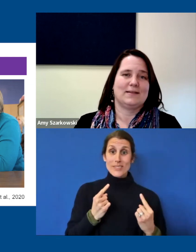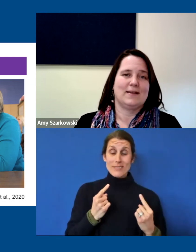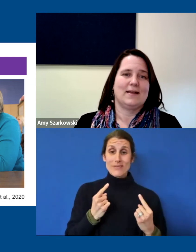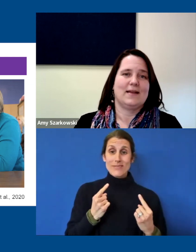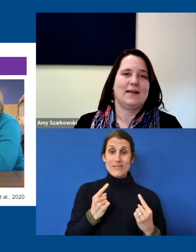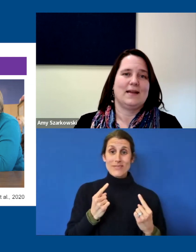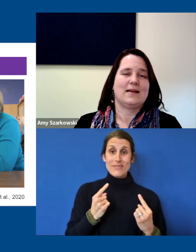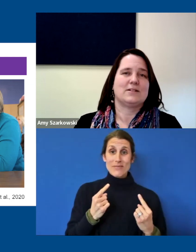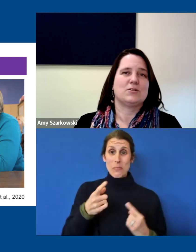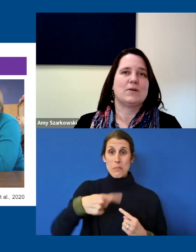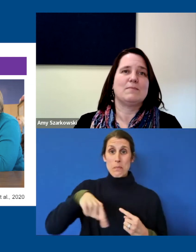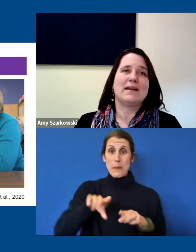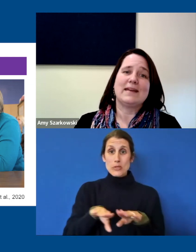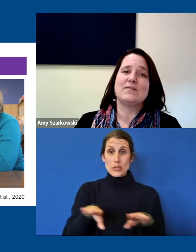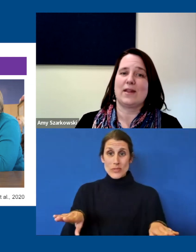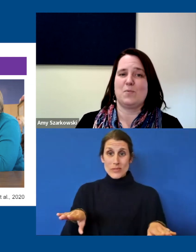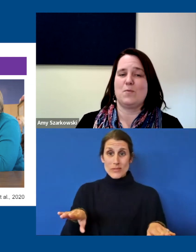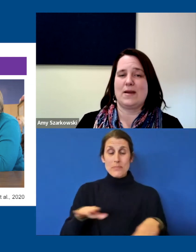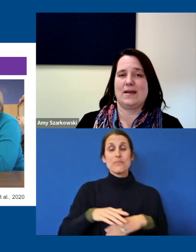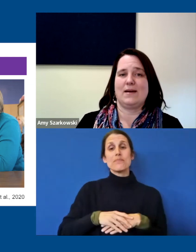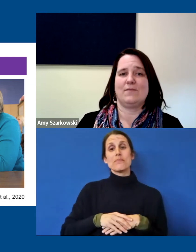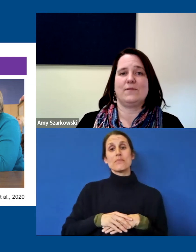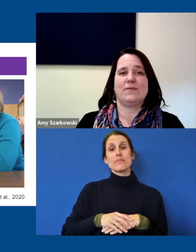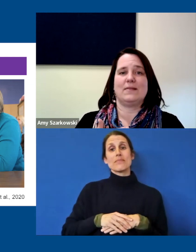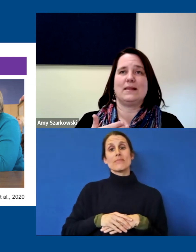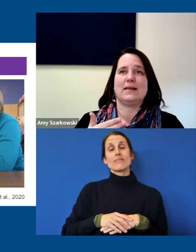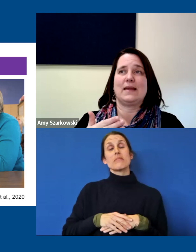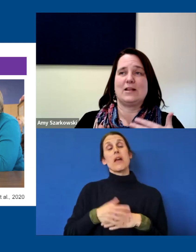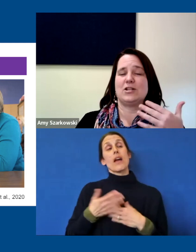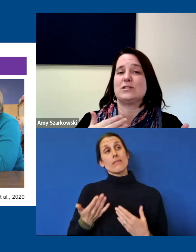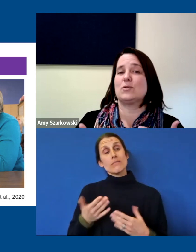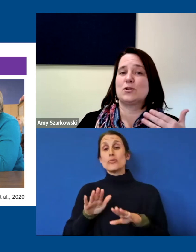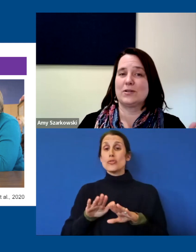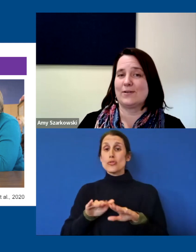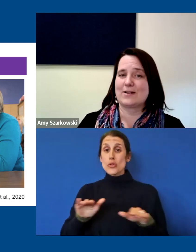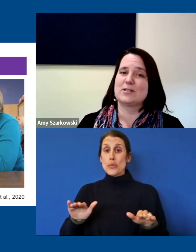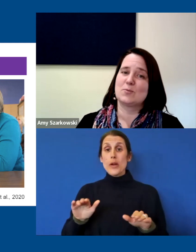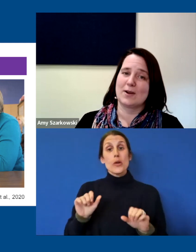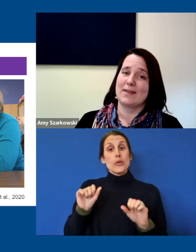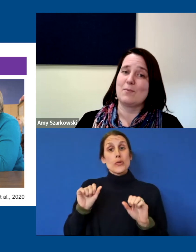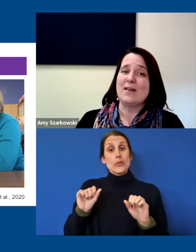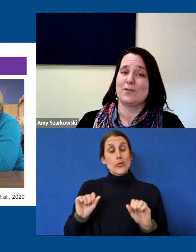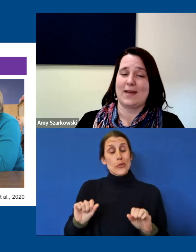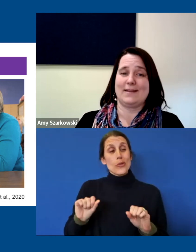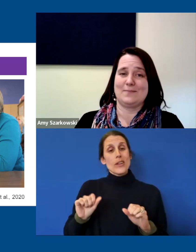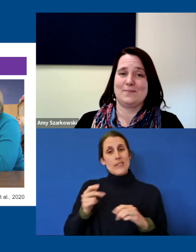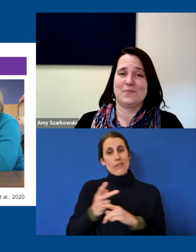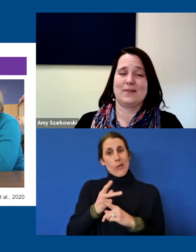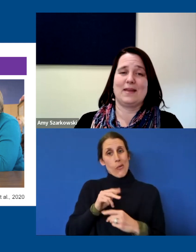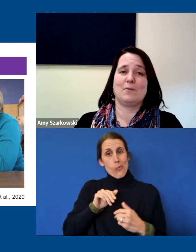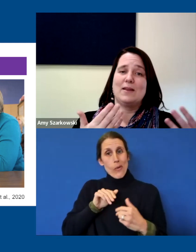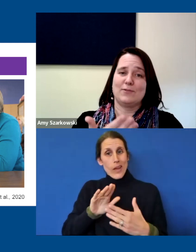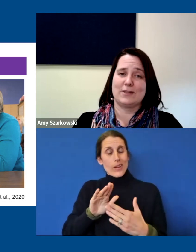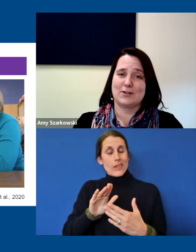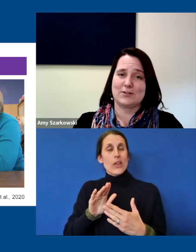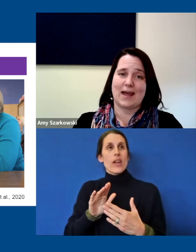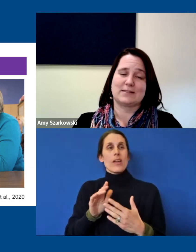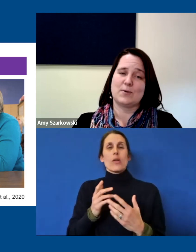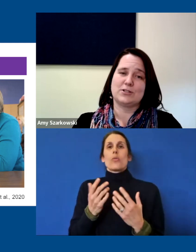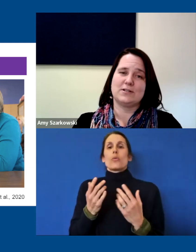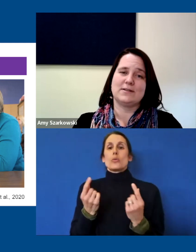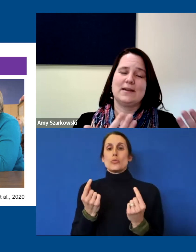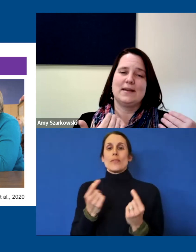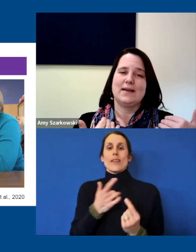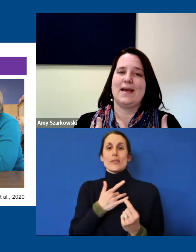children. And children may develop a way of engaging in social interactions where they wait for that. They wait for the adult to